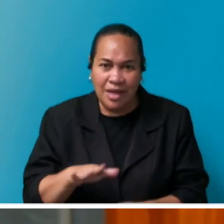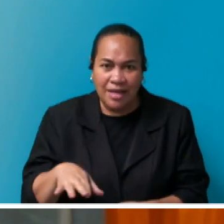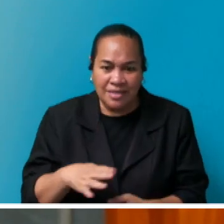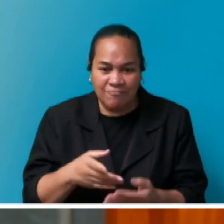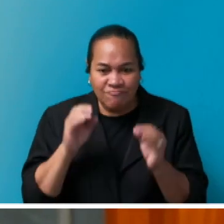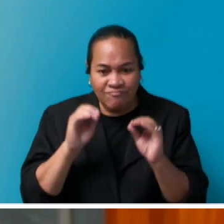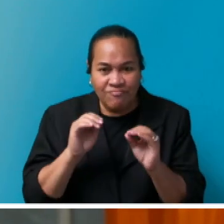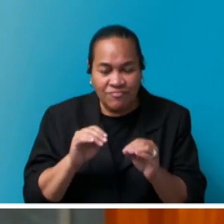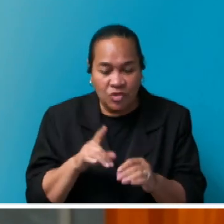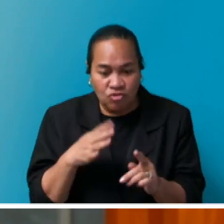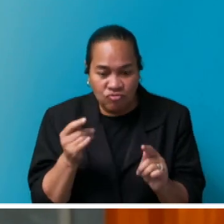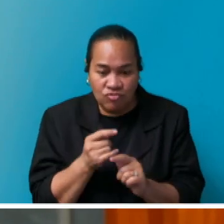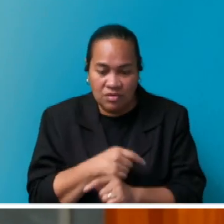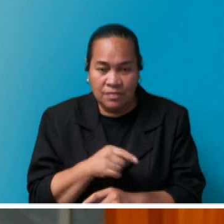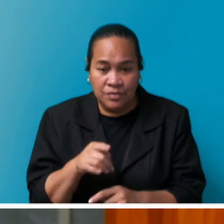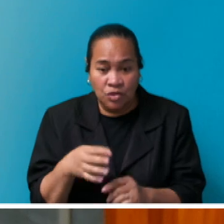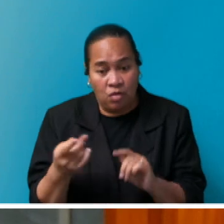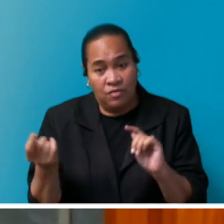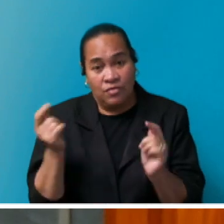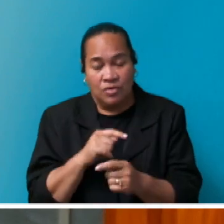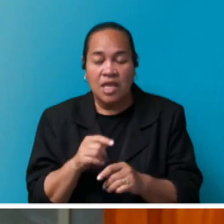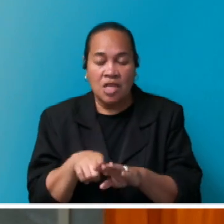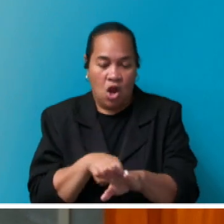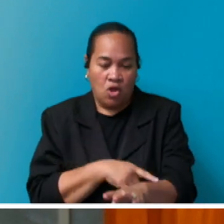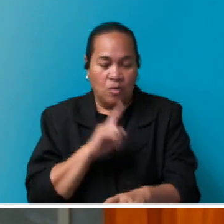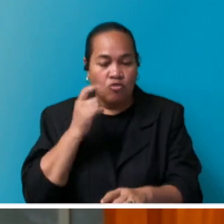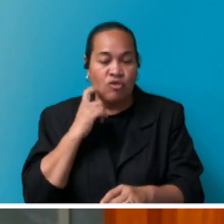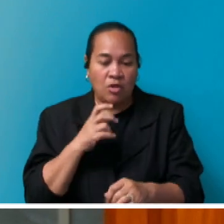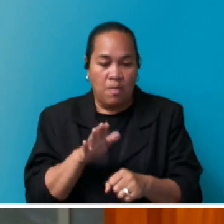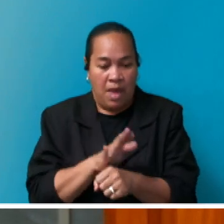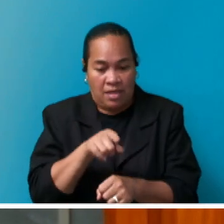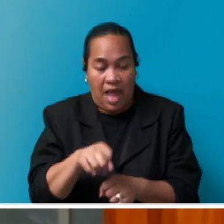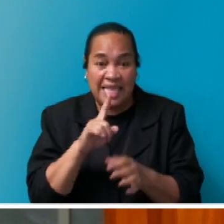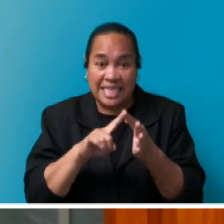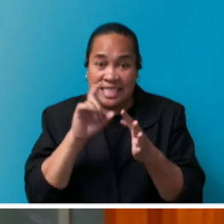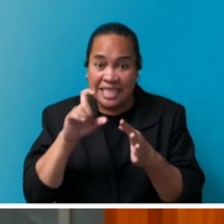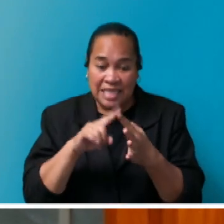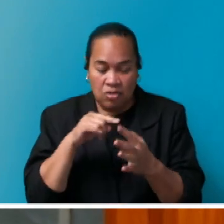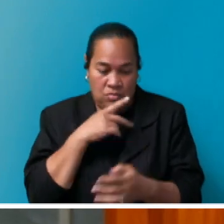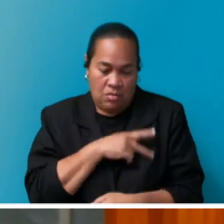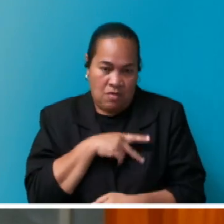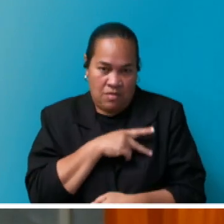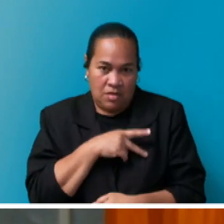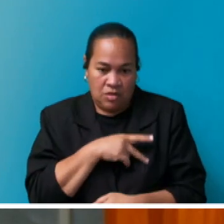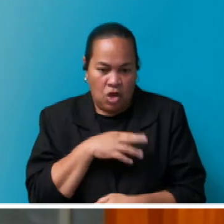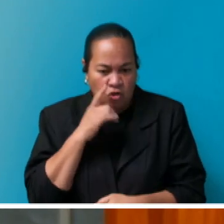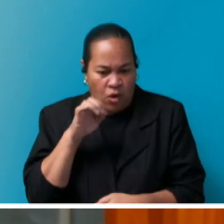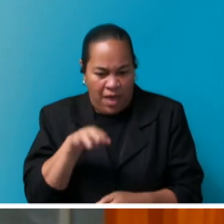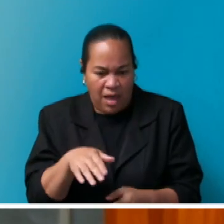These reforms are part of the long-term plan to professionalize and elevate the status of pre-primary